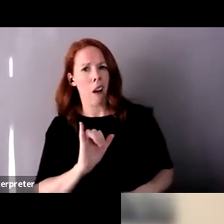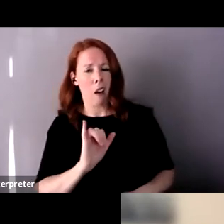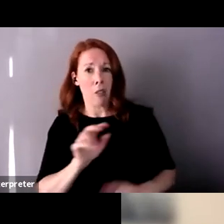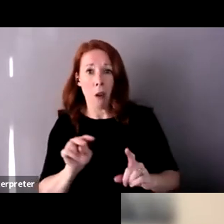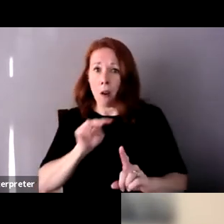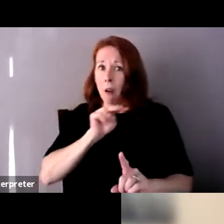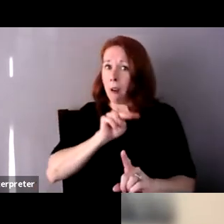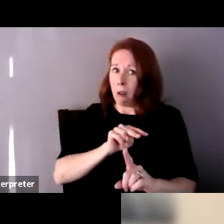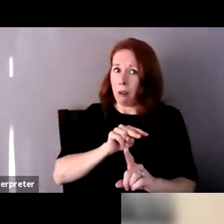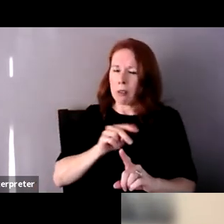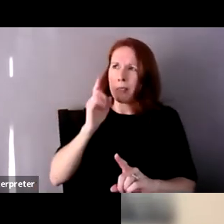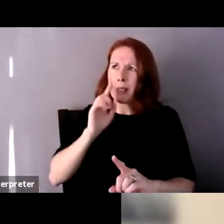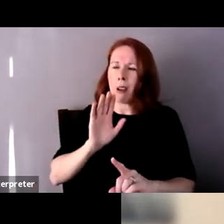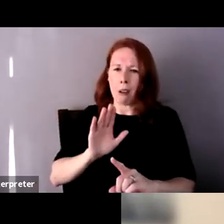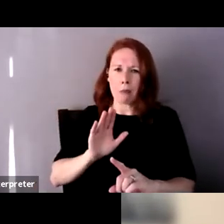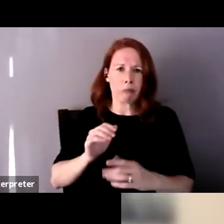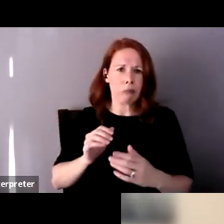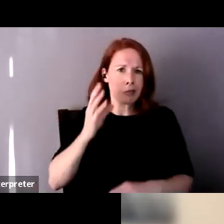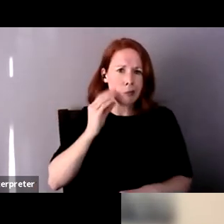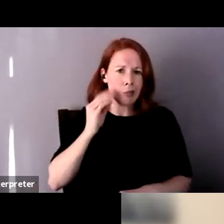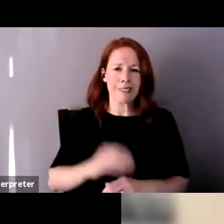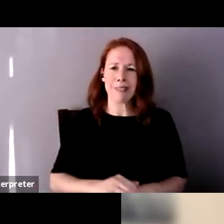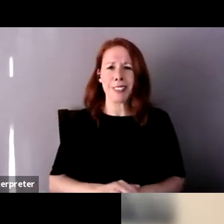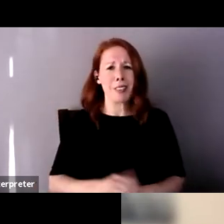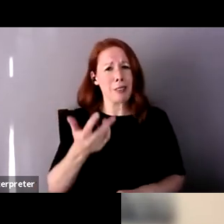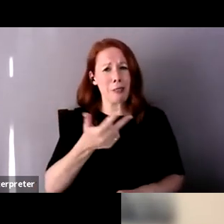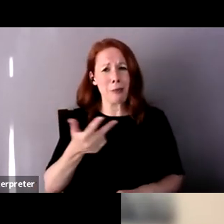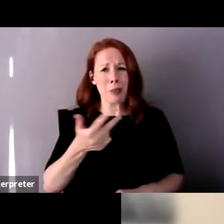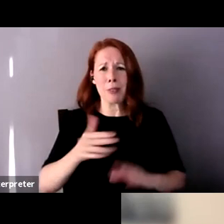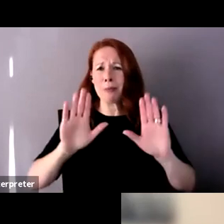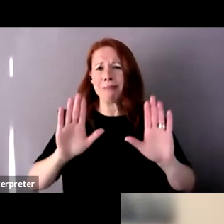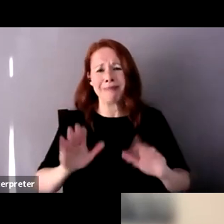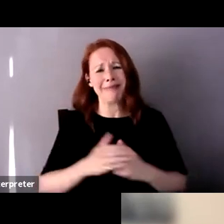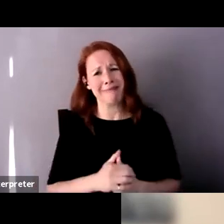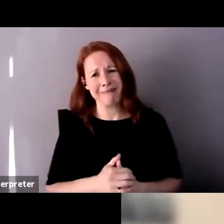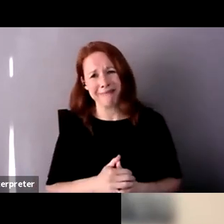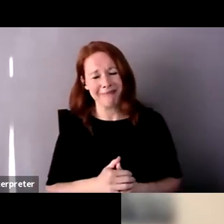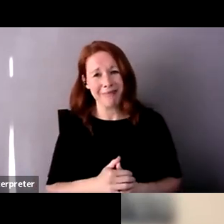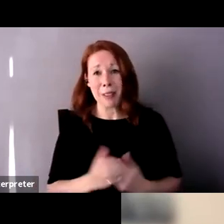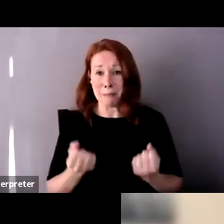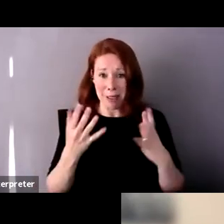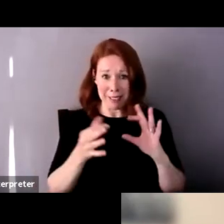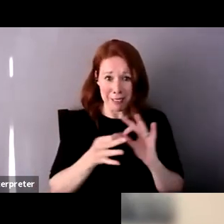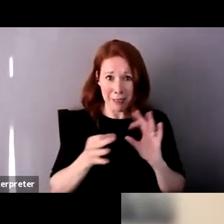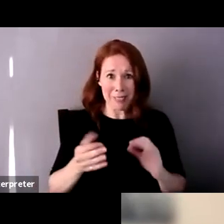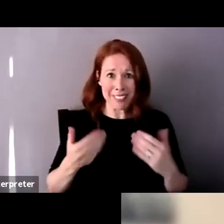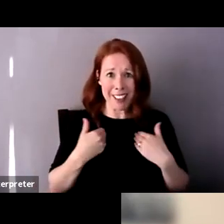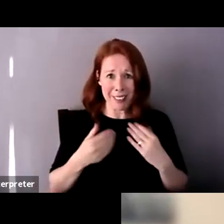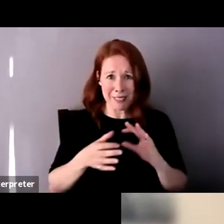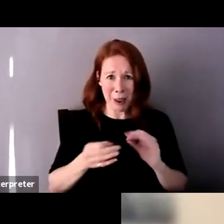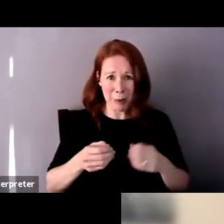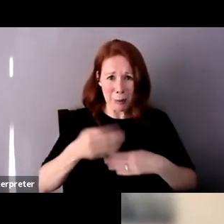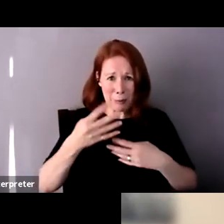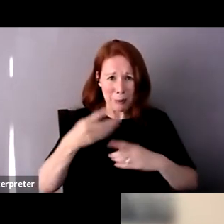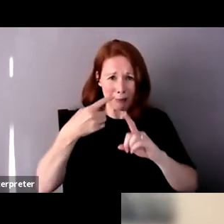many ways as you can. You have been wonderful panelists. Just to echo the many comments coming in, thank